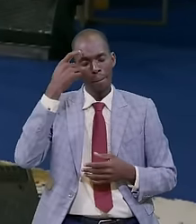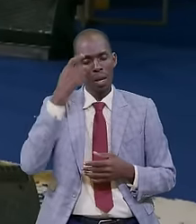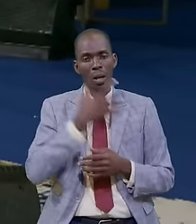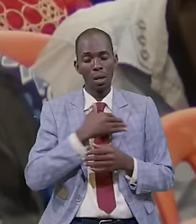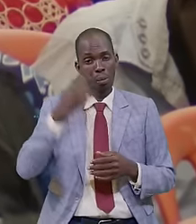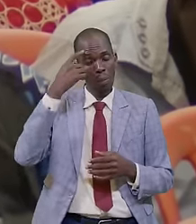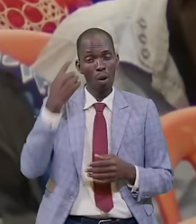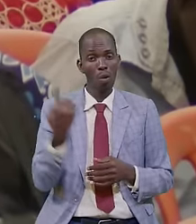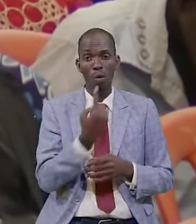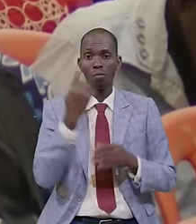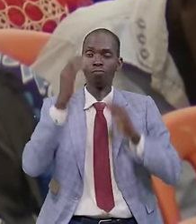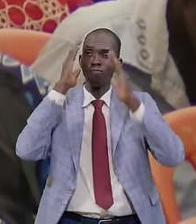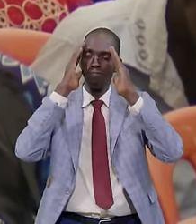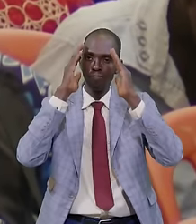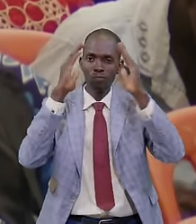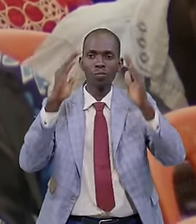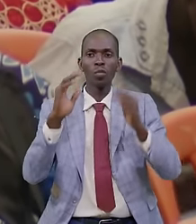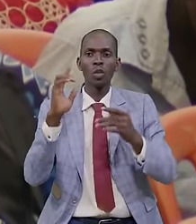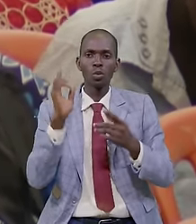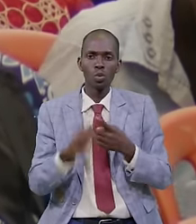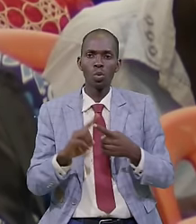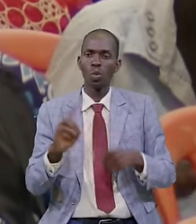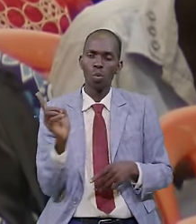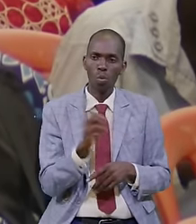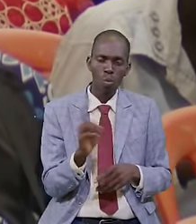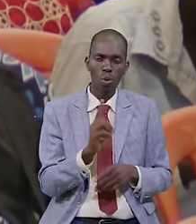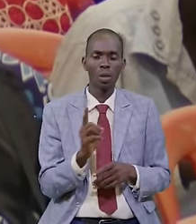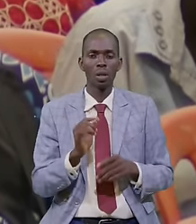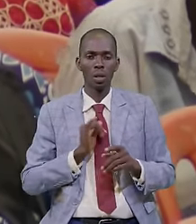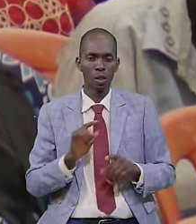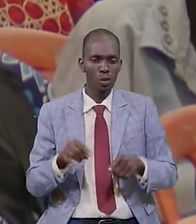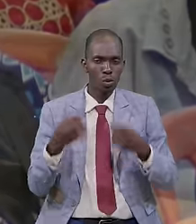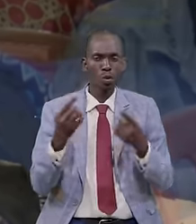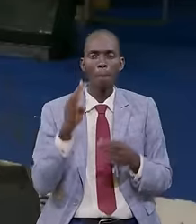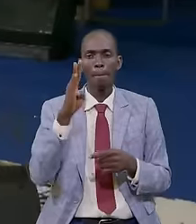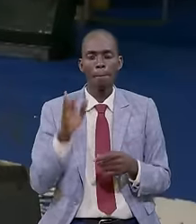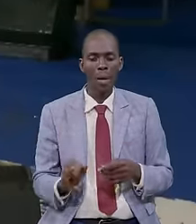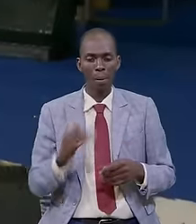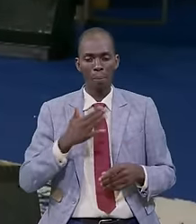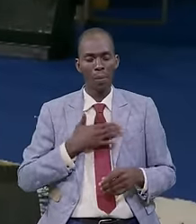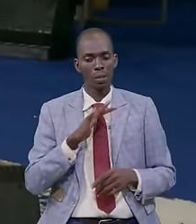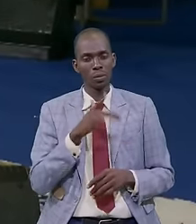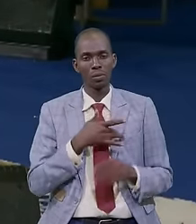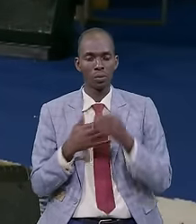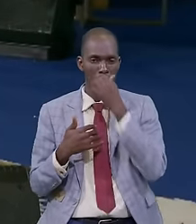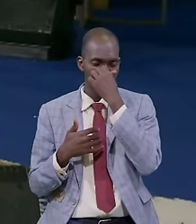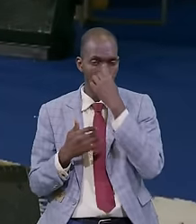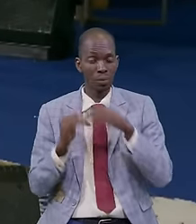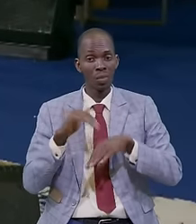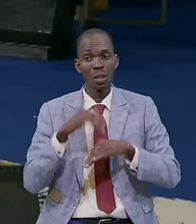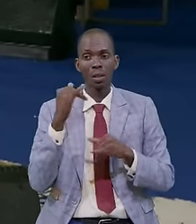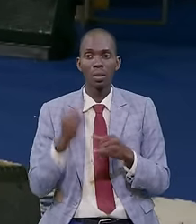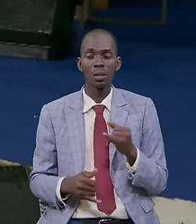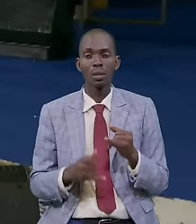on getting to where I get to by conviction. And eventually,